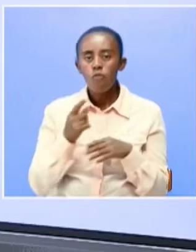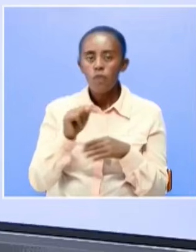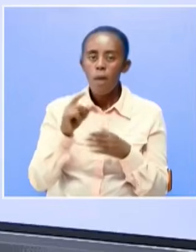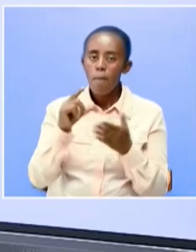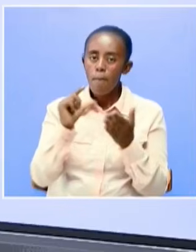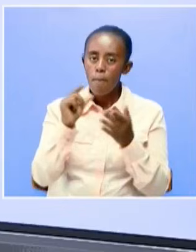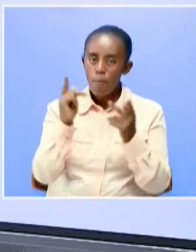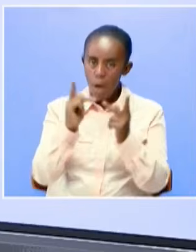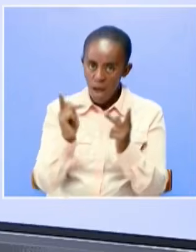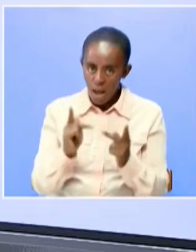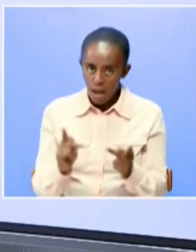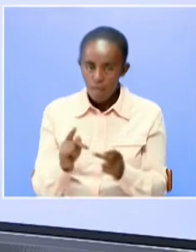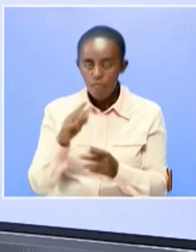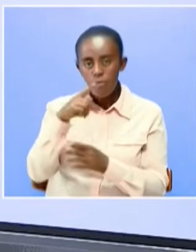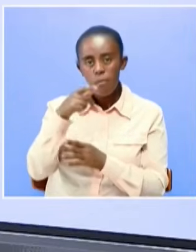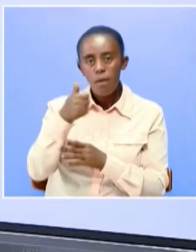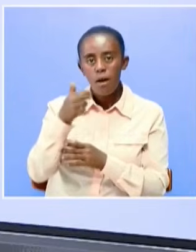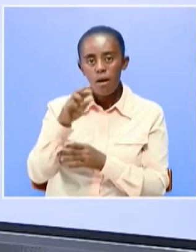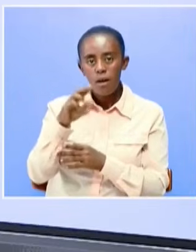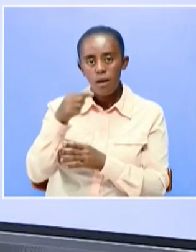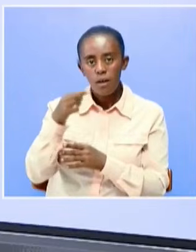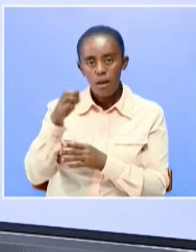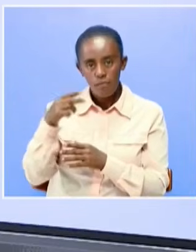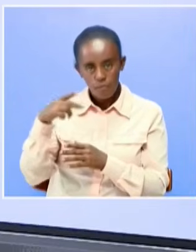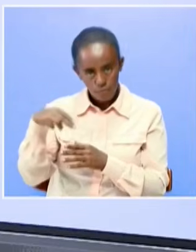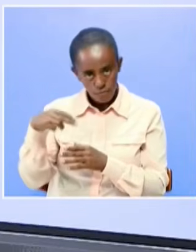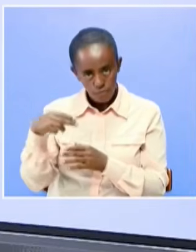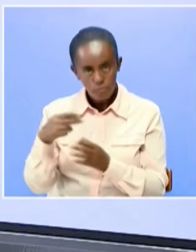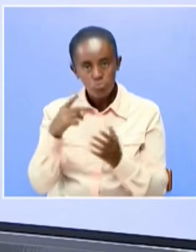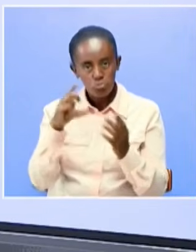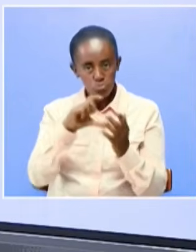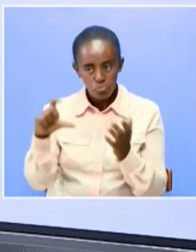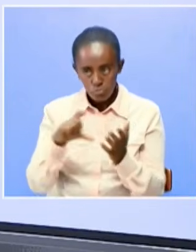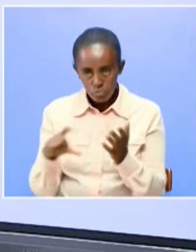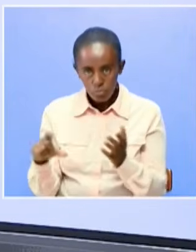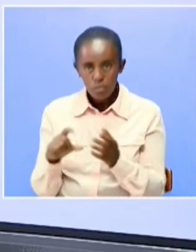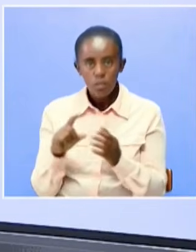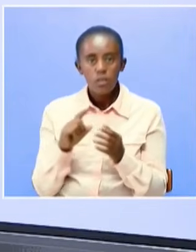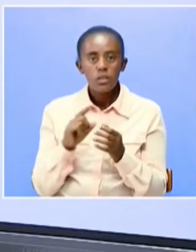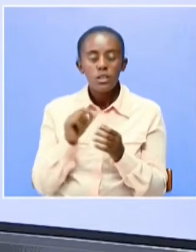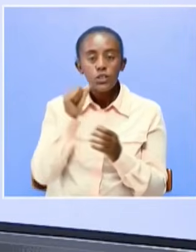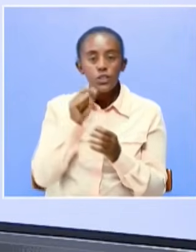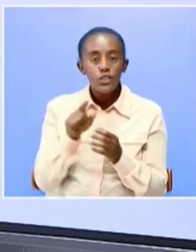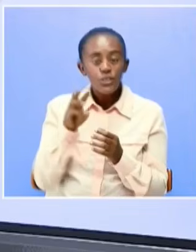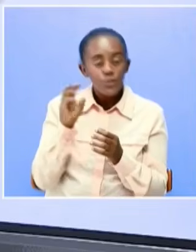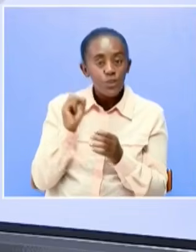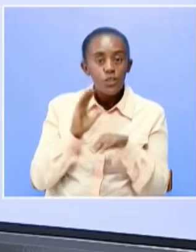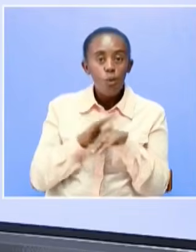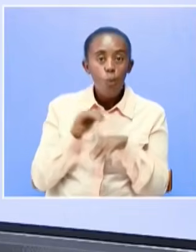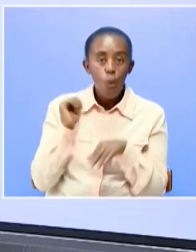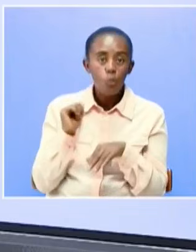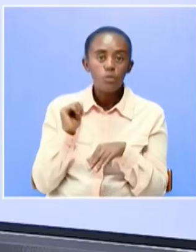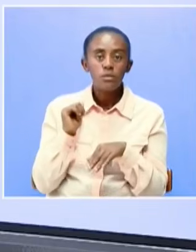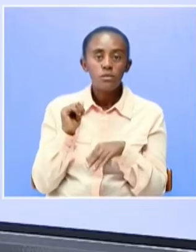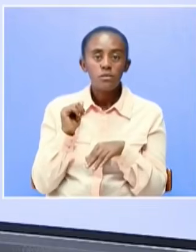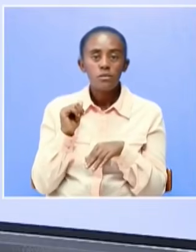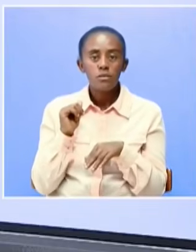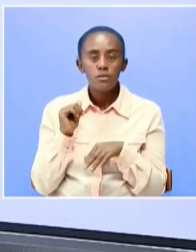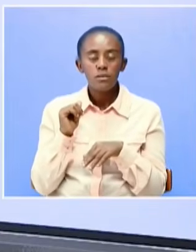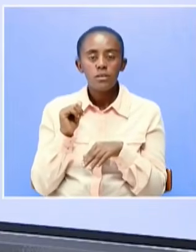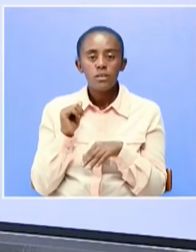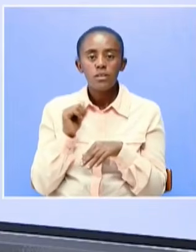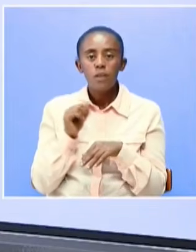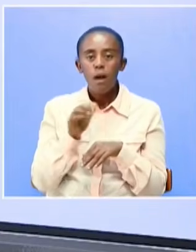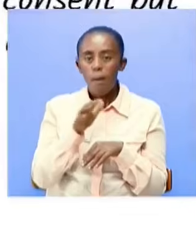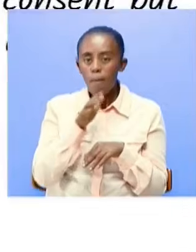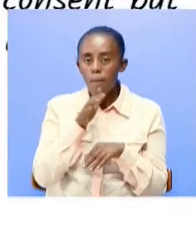or the body of the passage that we are talking about. So, she was called the